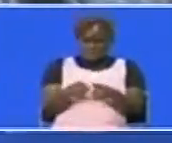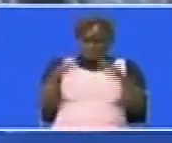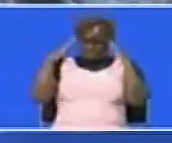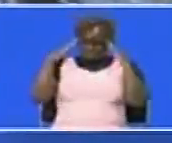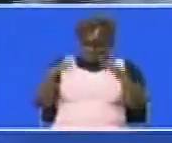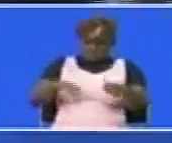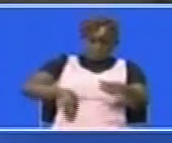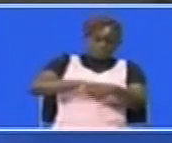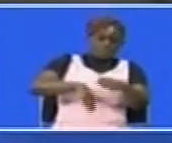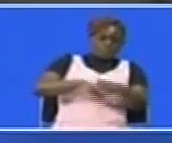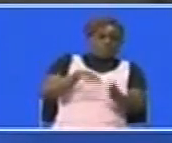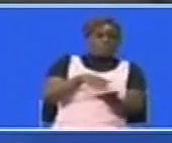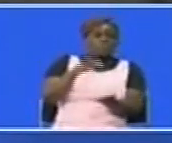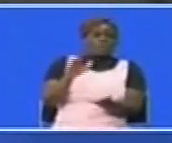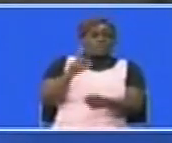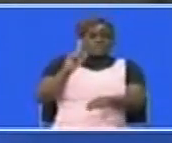football fan.